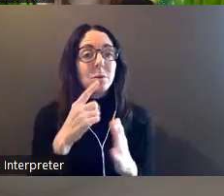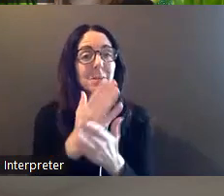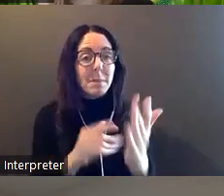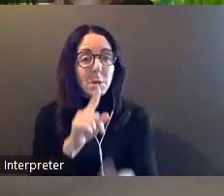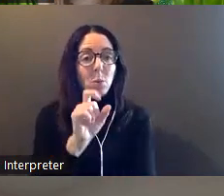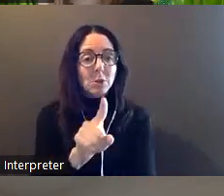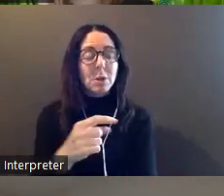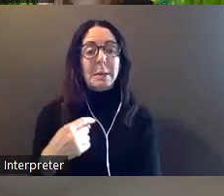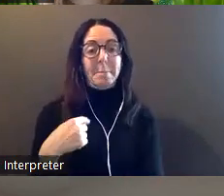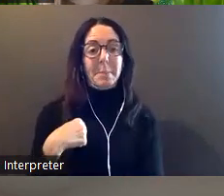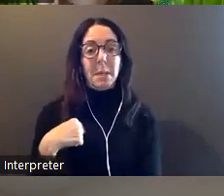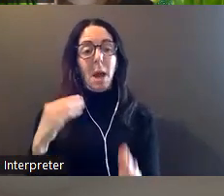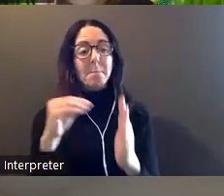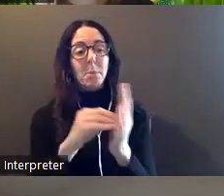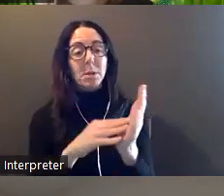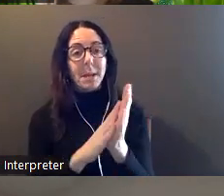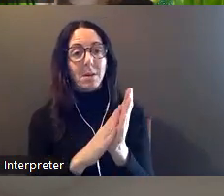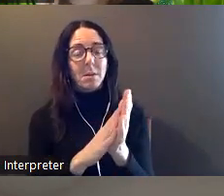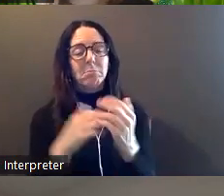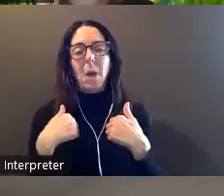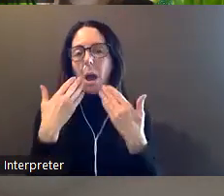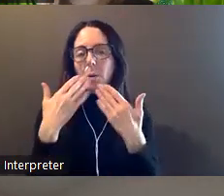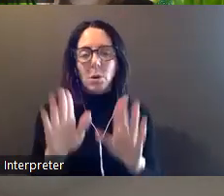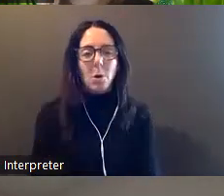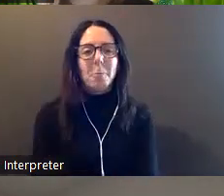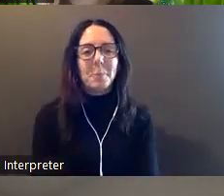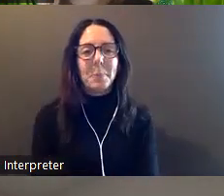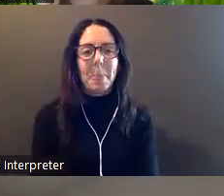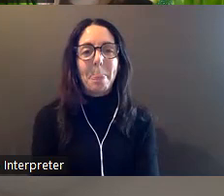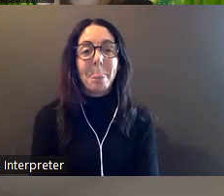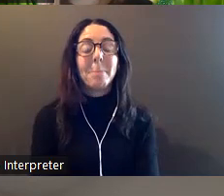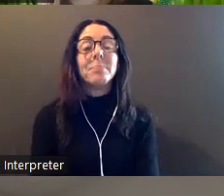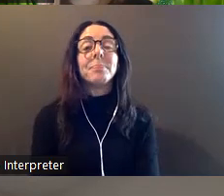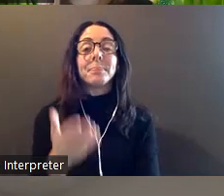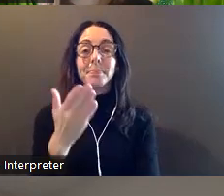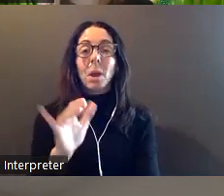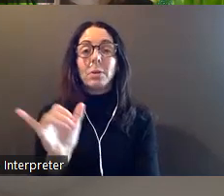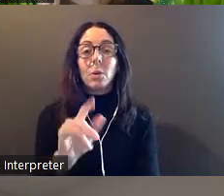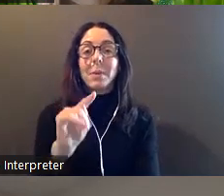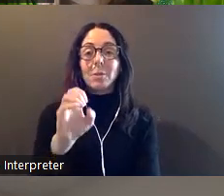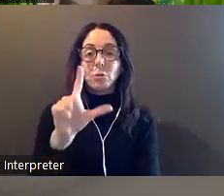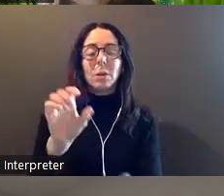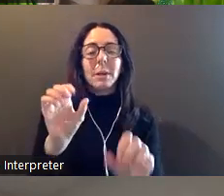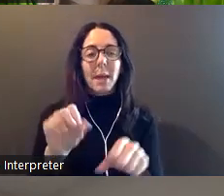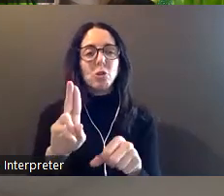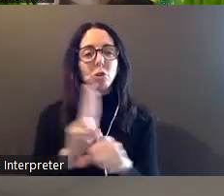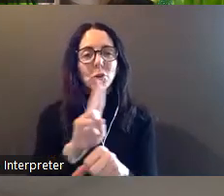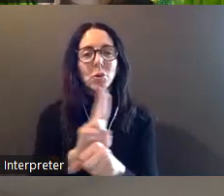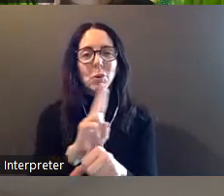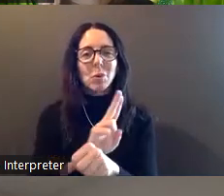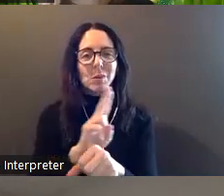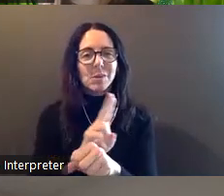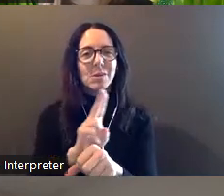I often will put that I don't know. This is also a tool that we can do throughout the process of